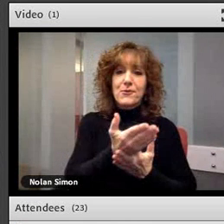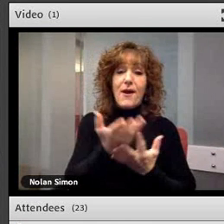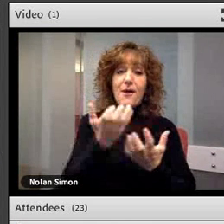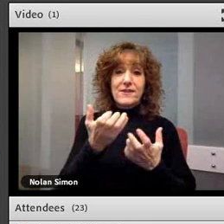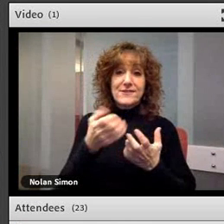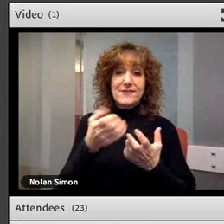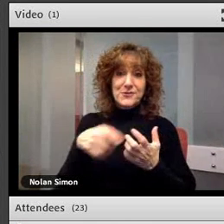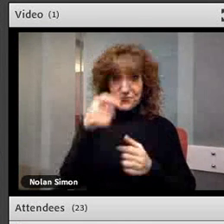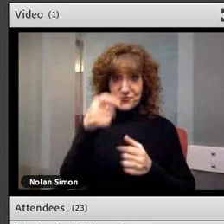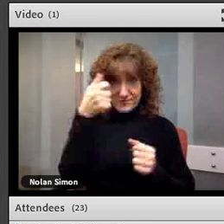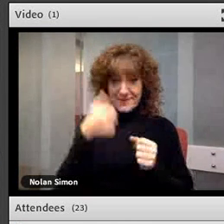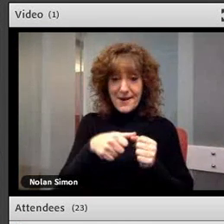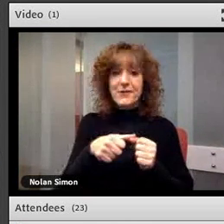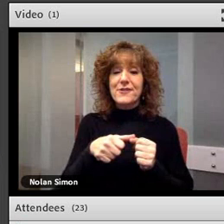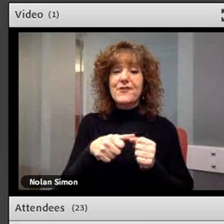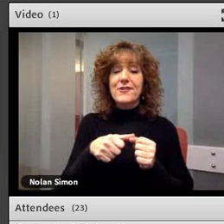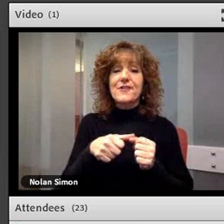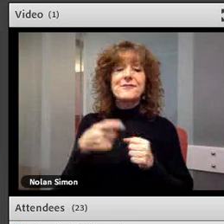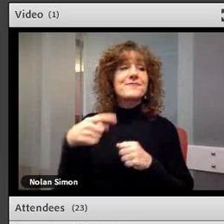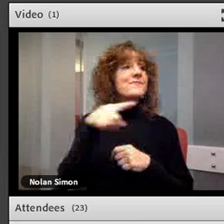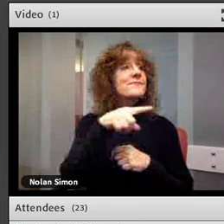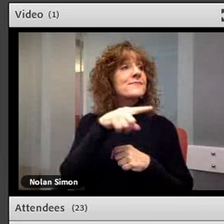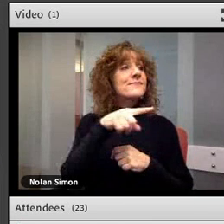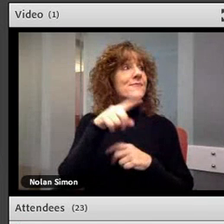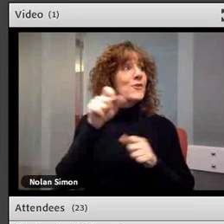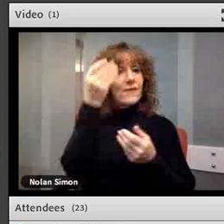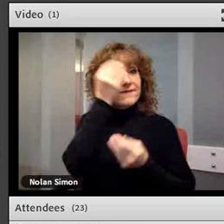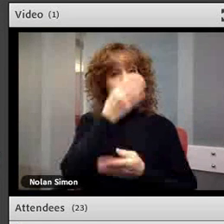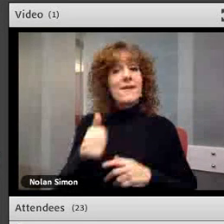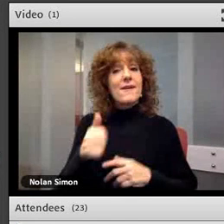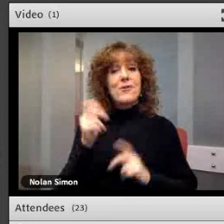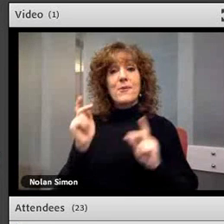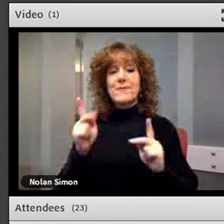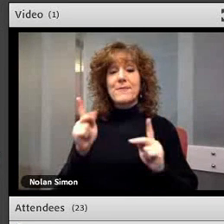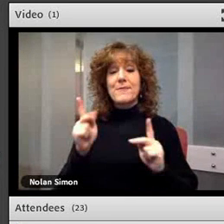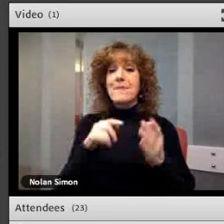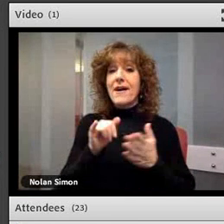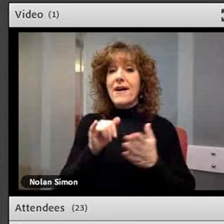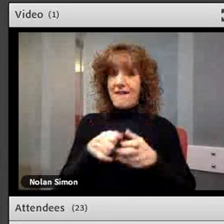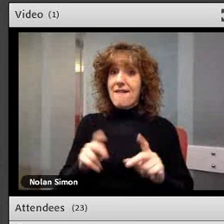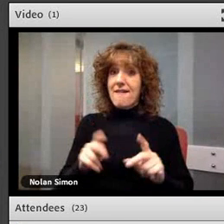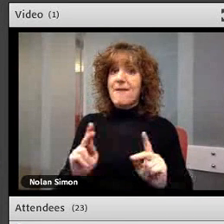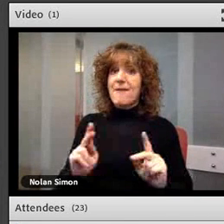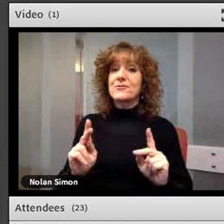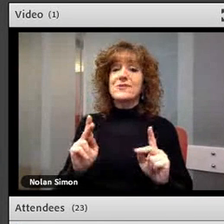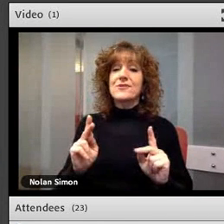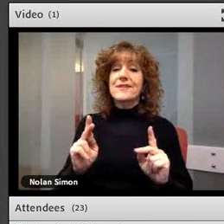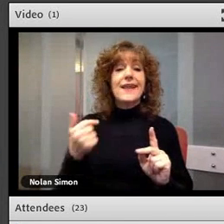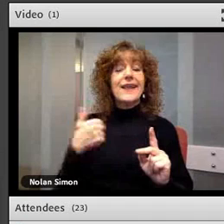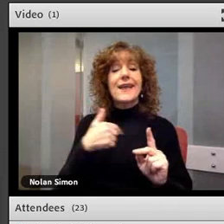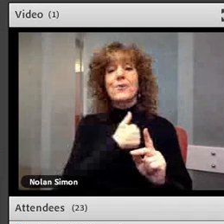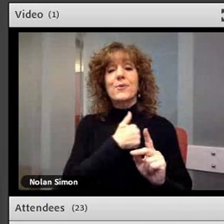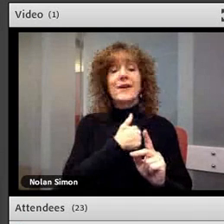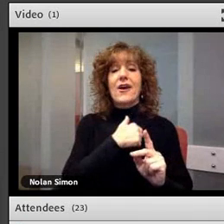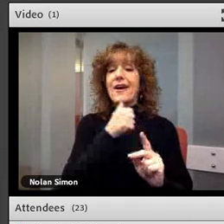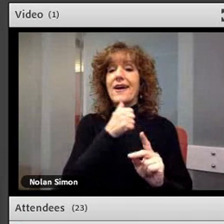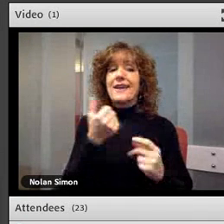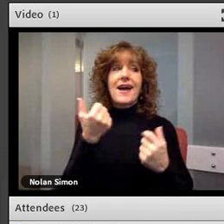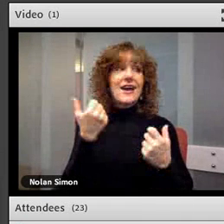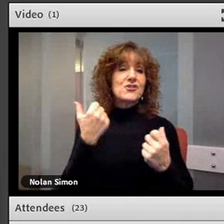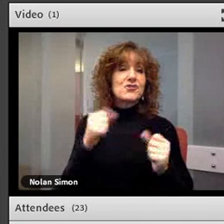remind you that you can let other people know about this opportunity. We're not, trying